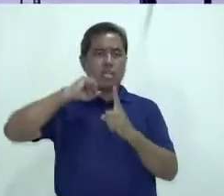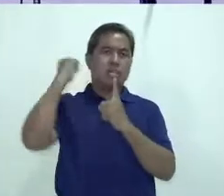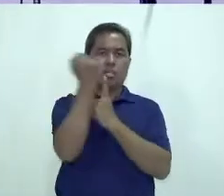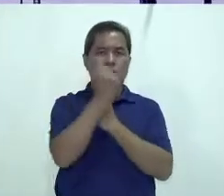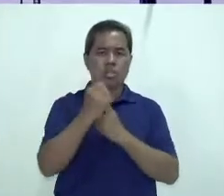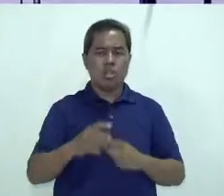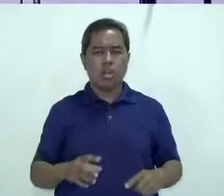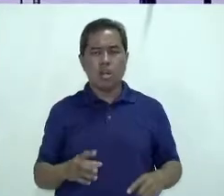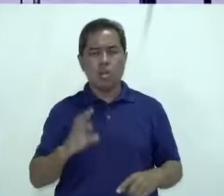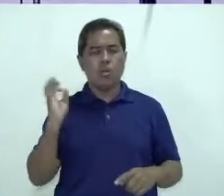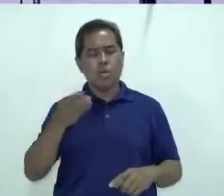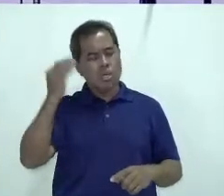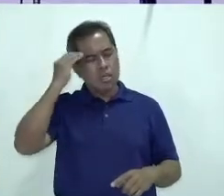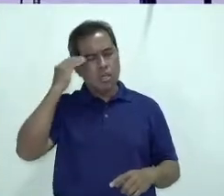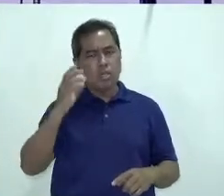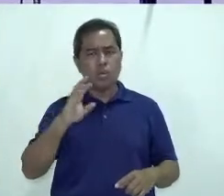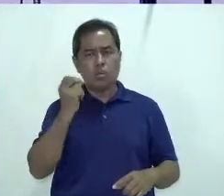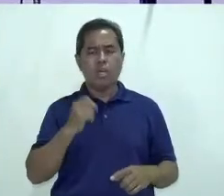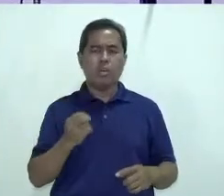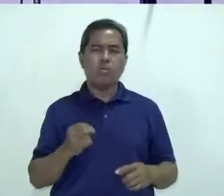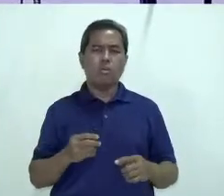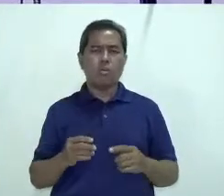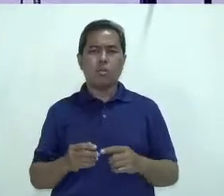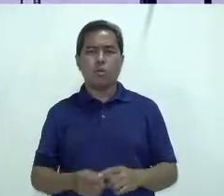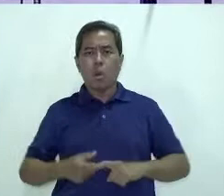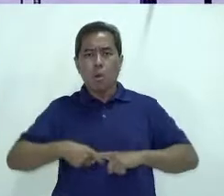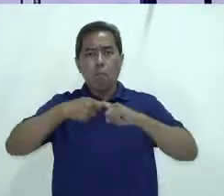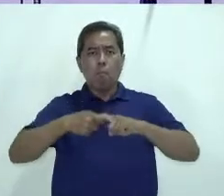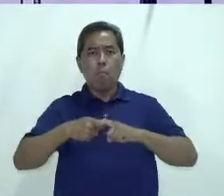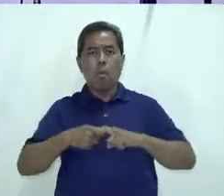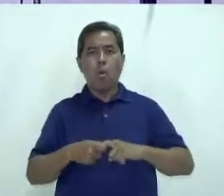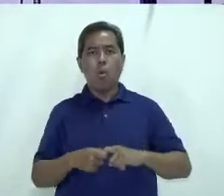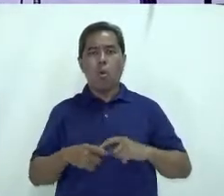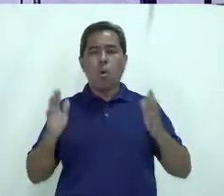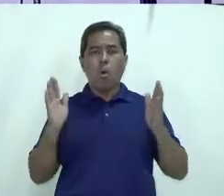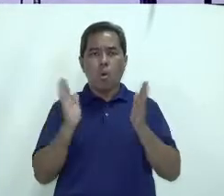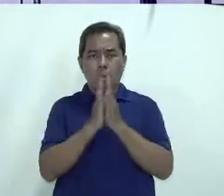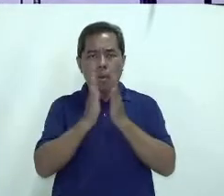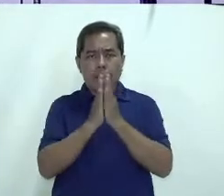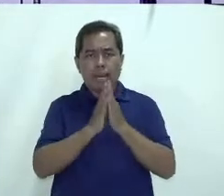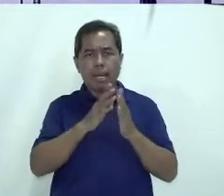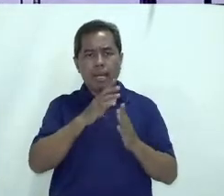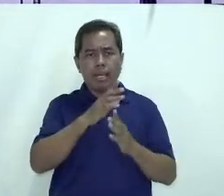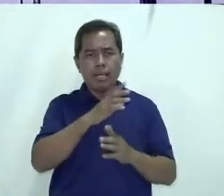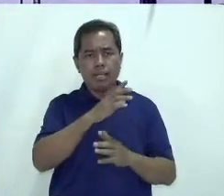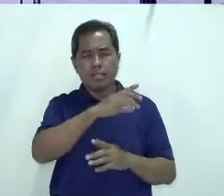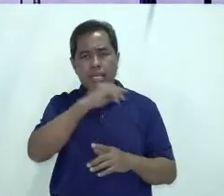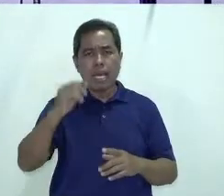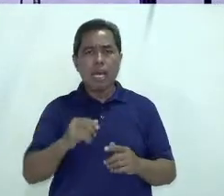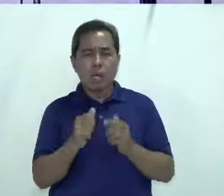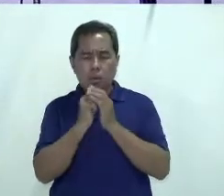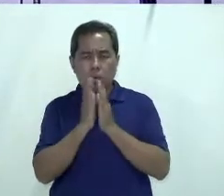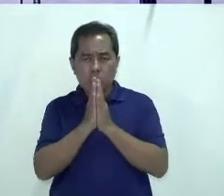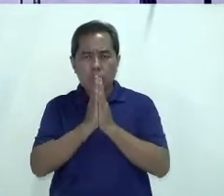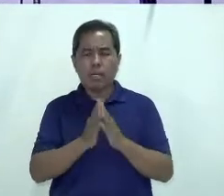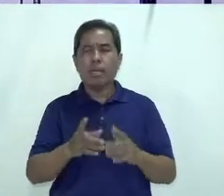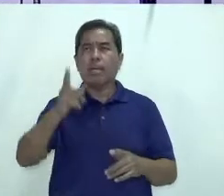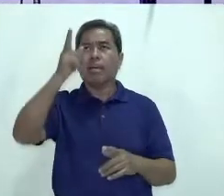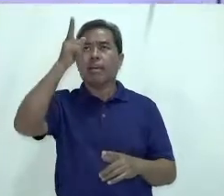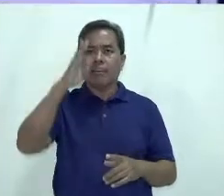know that when we pause, pray, and praise, God invades our circumstances. And when He does